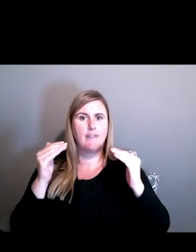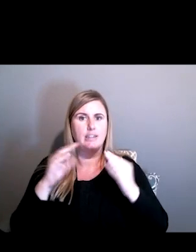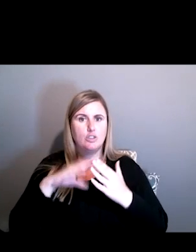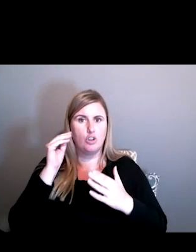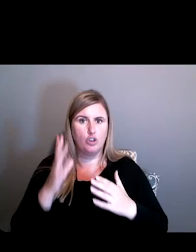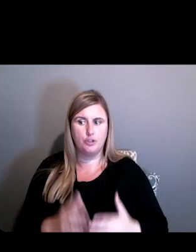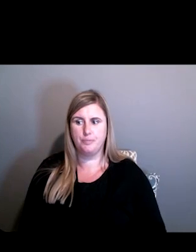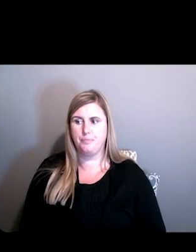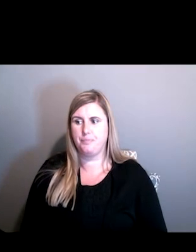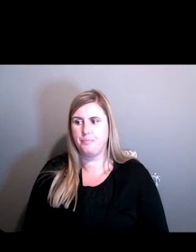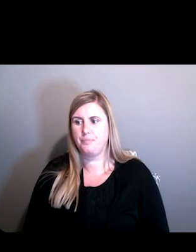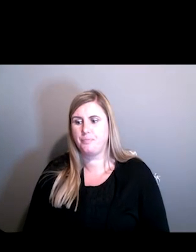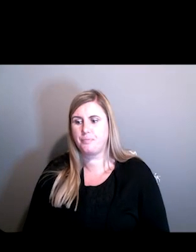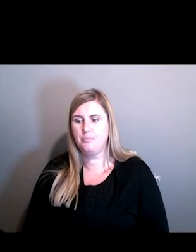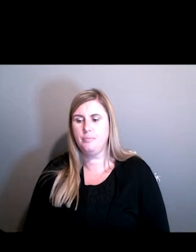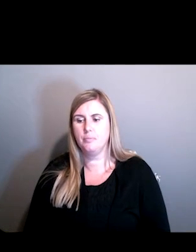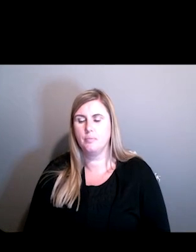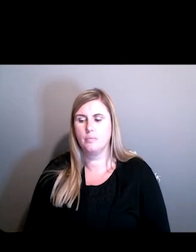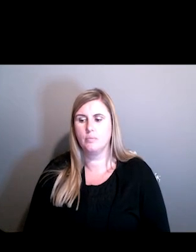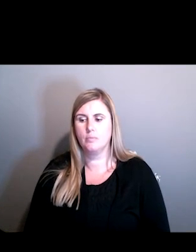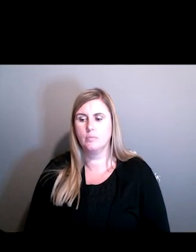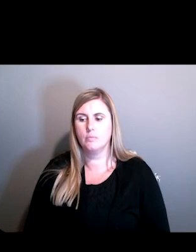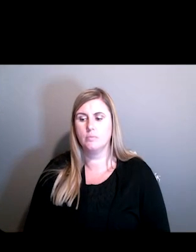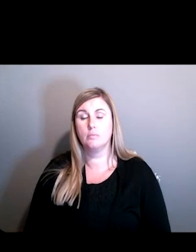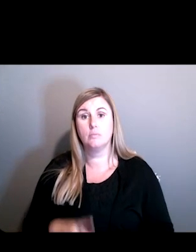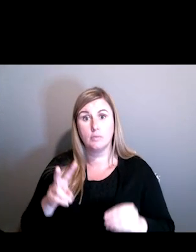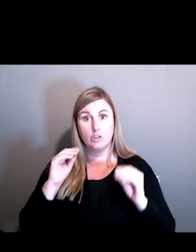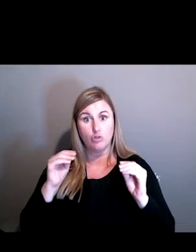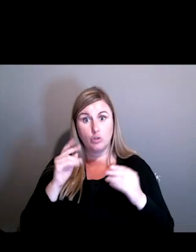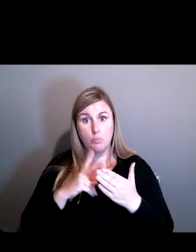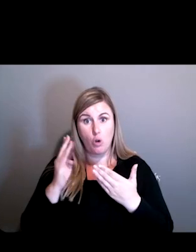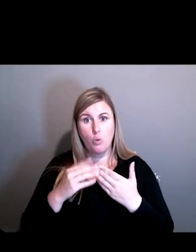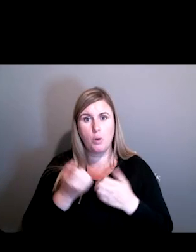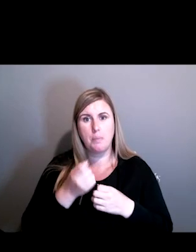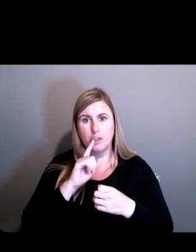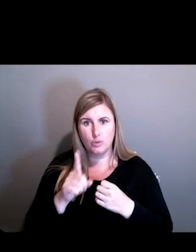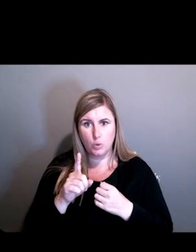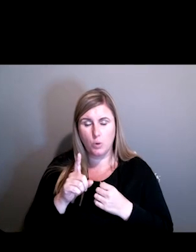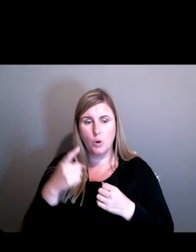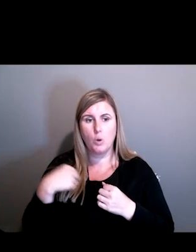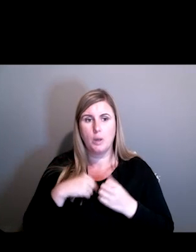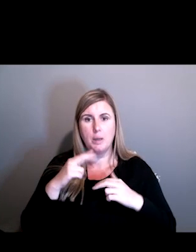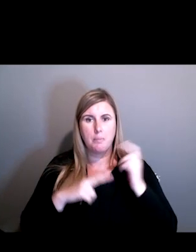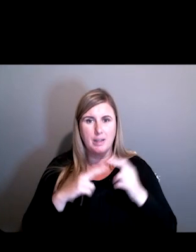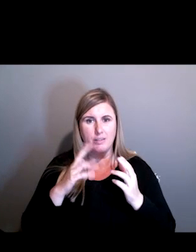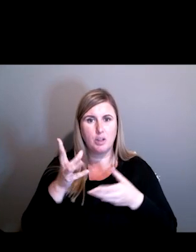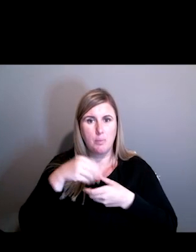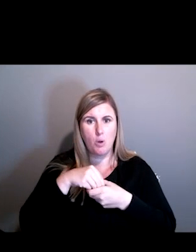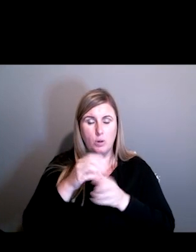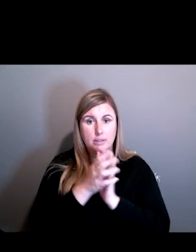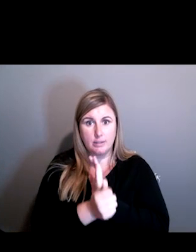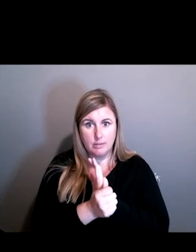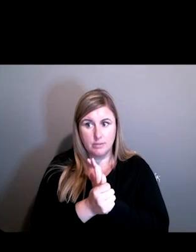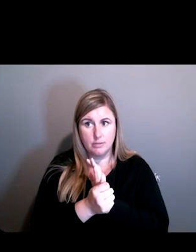intermediate and advanced learner. So when we're looking at instructional programs, we want to make sure that we build